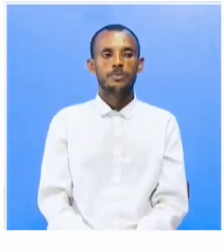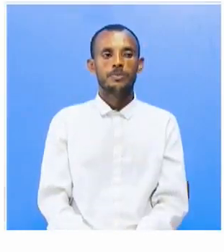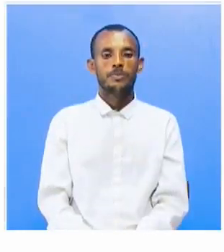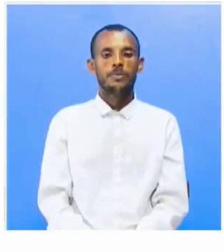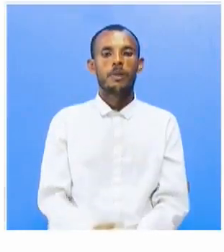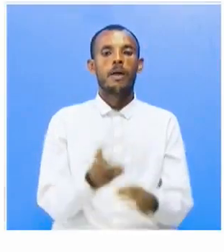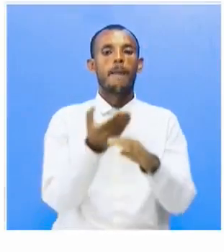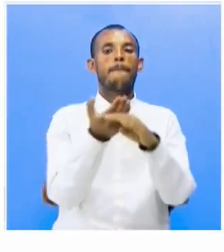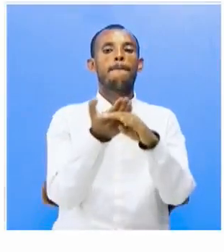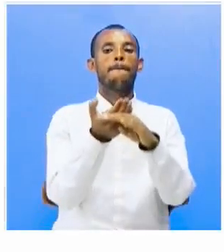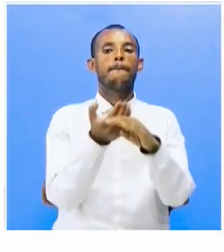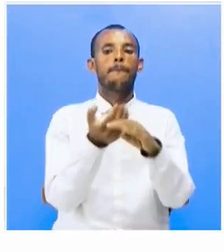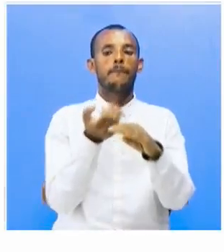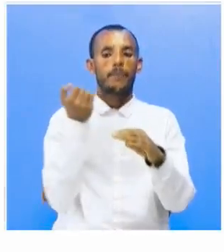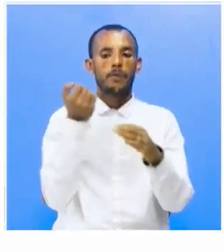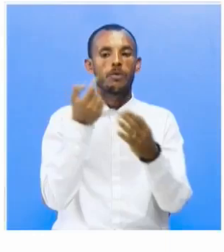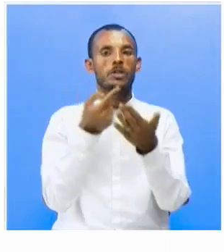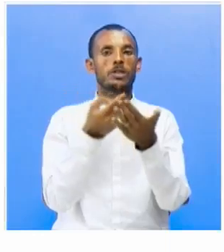Before this,